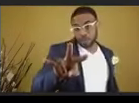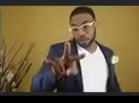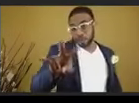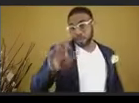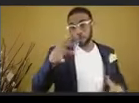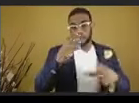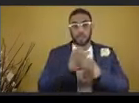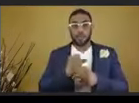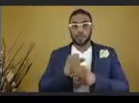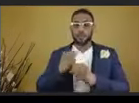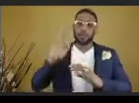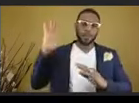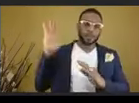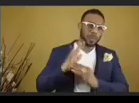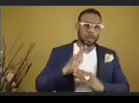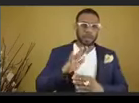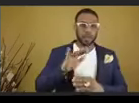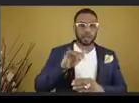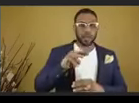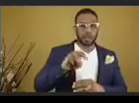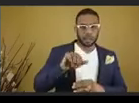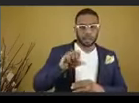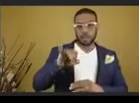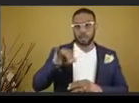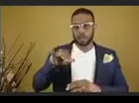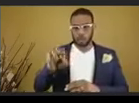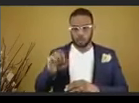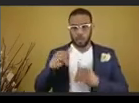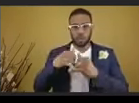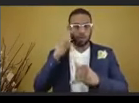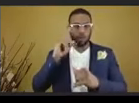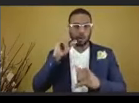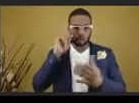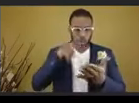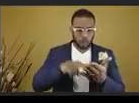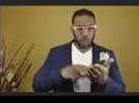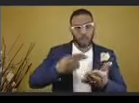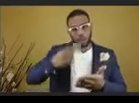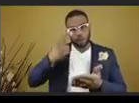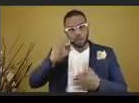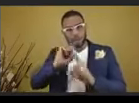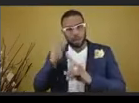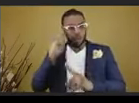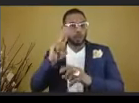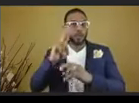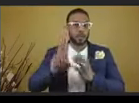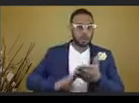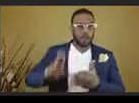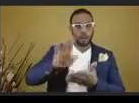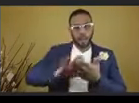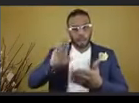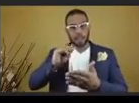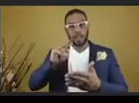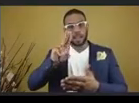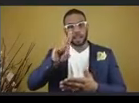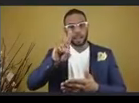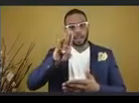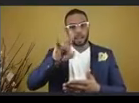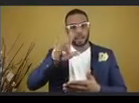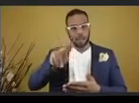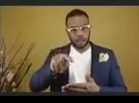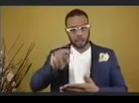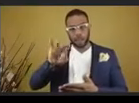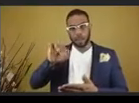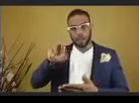the prestigious James Joyce Award from the Literary and Historical Society of the University College in Dublin, Ireland.